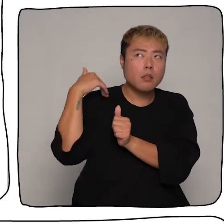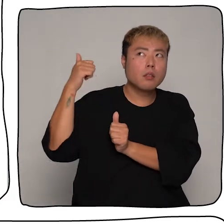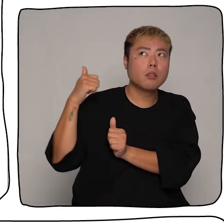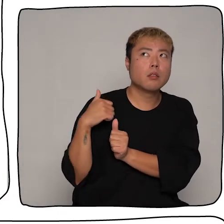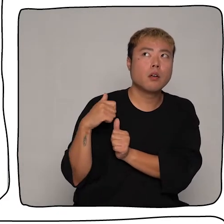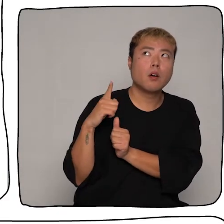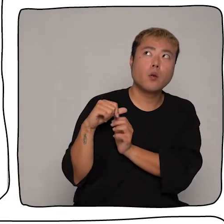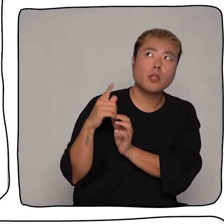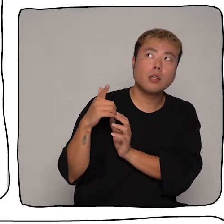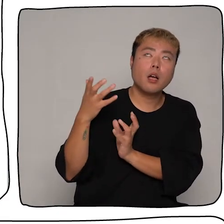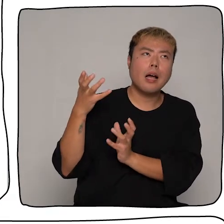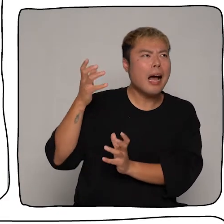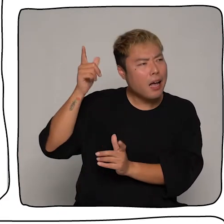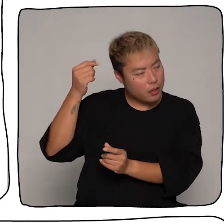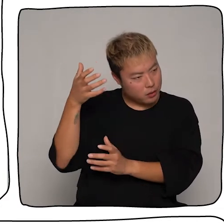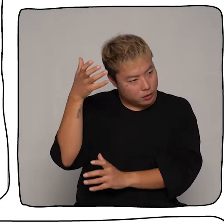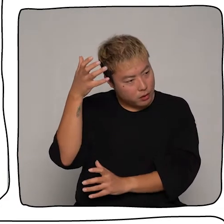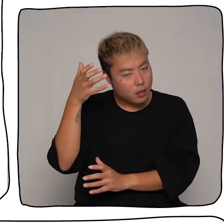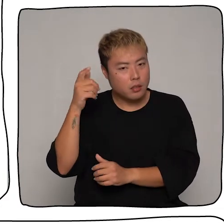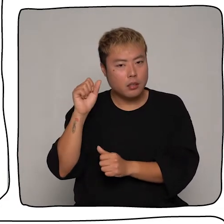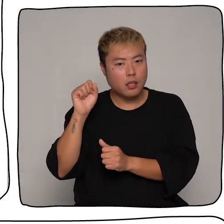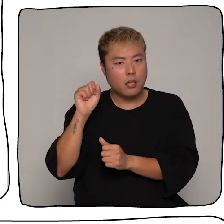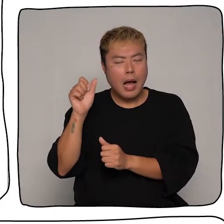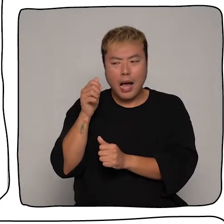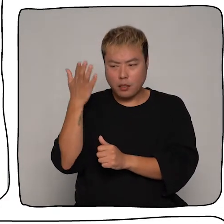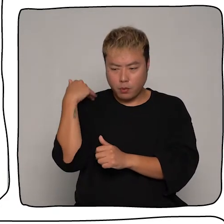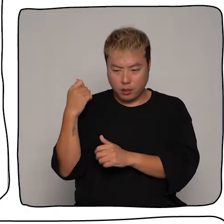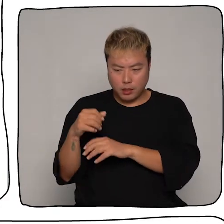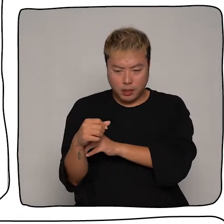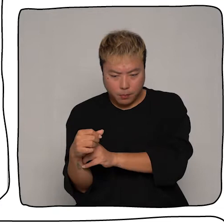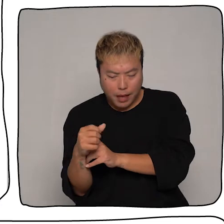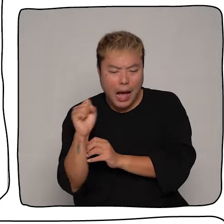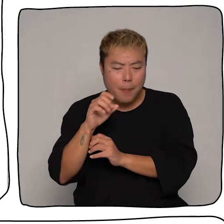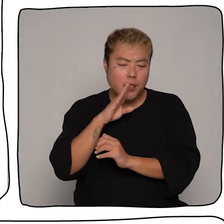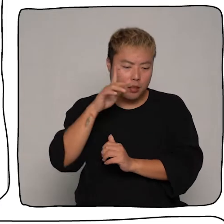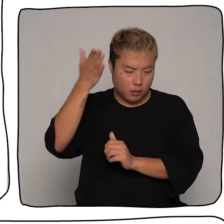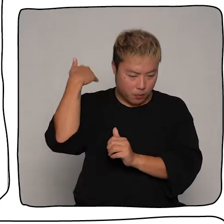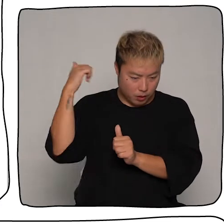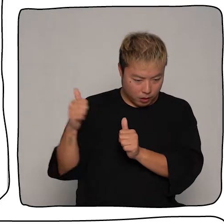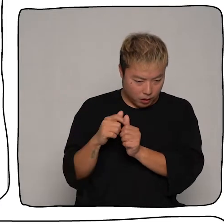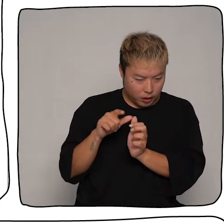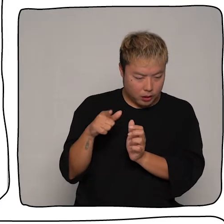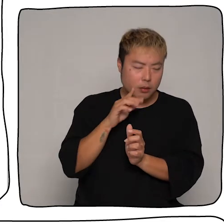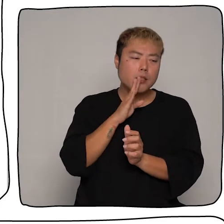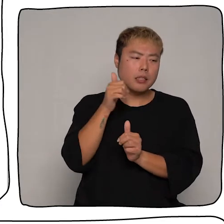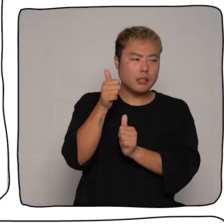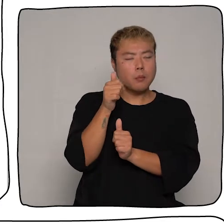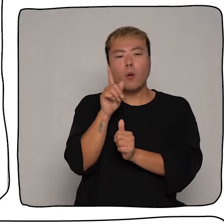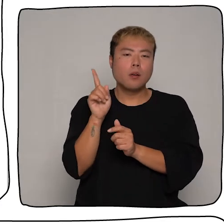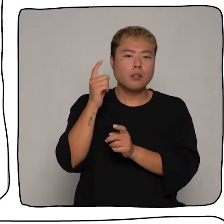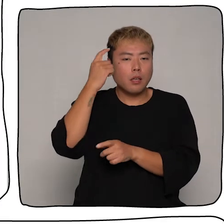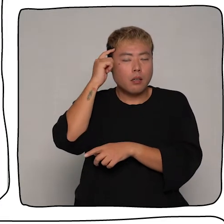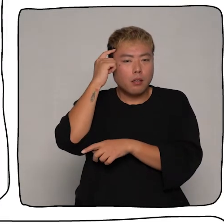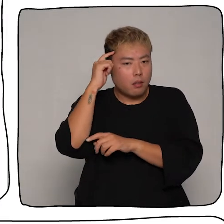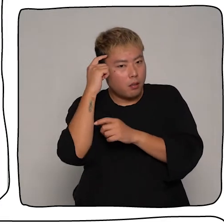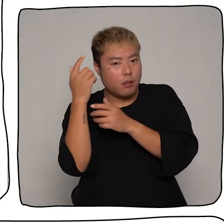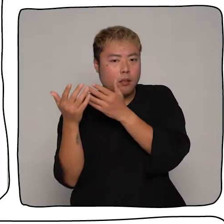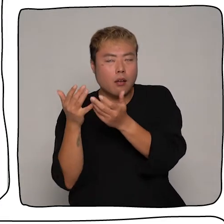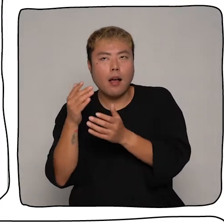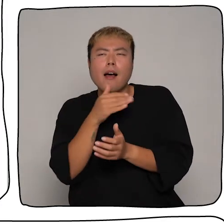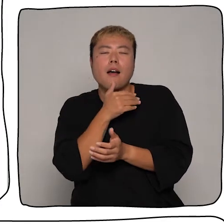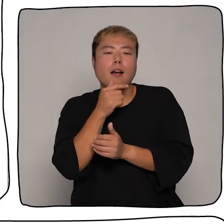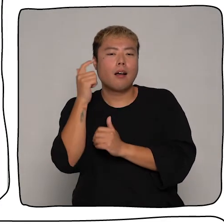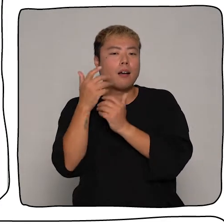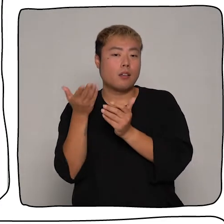As I'm doing the procedure, I remember, oh, this position or this amount of force. Yes,